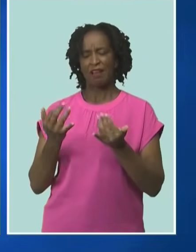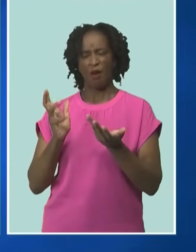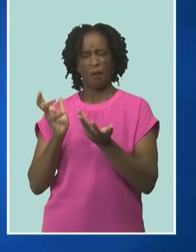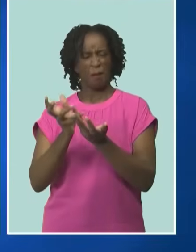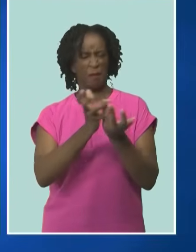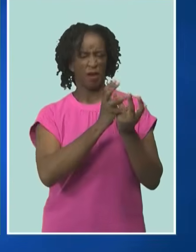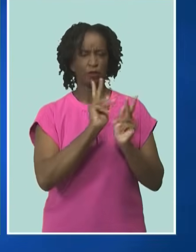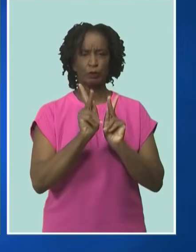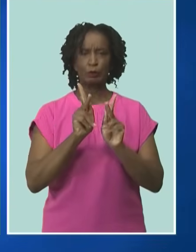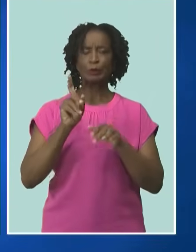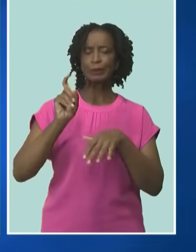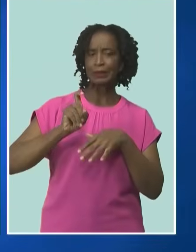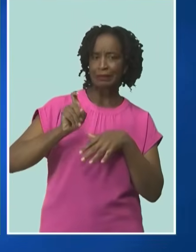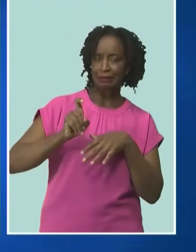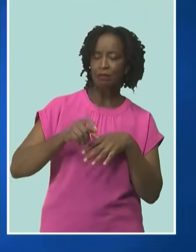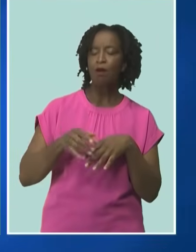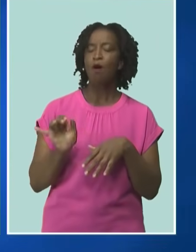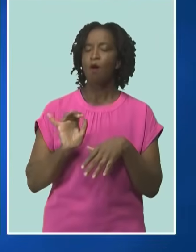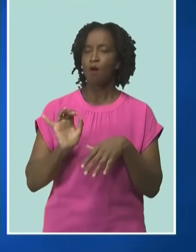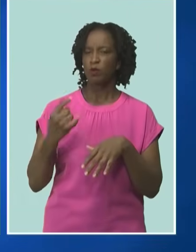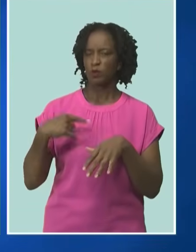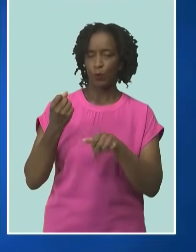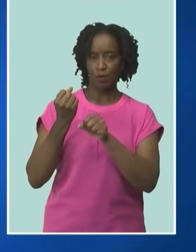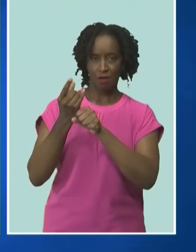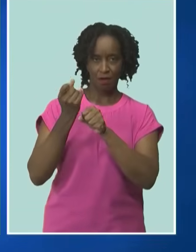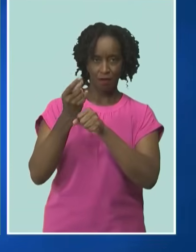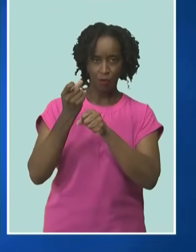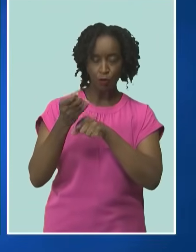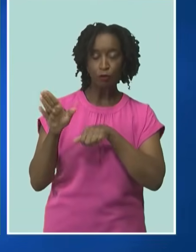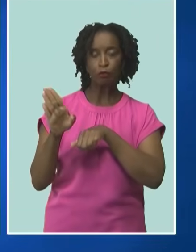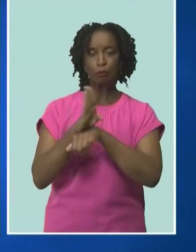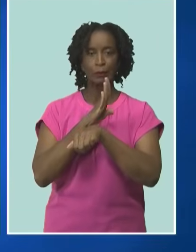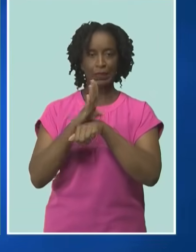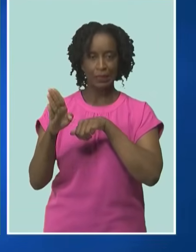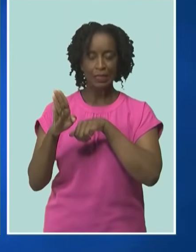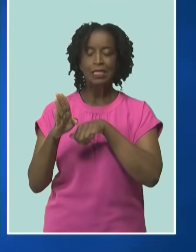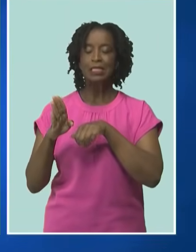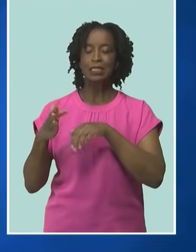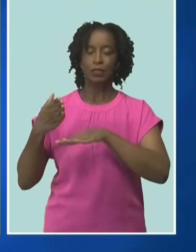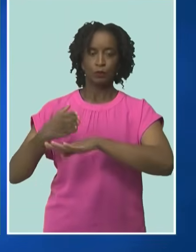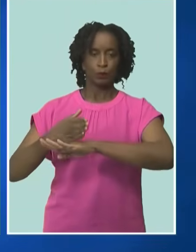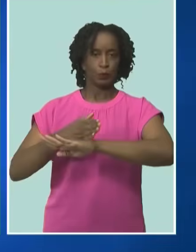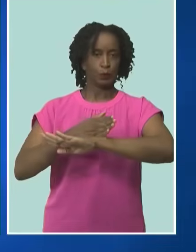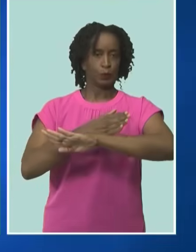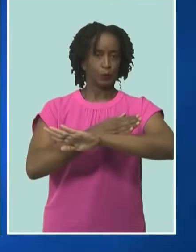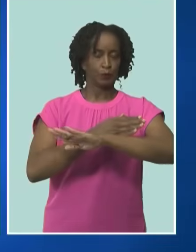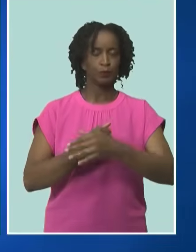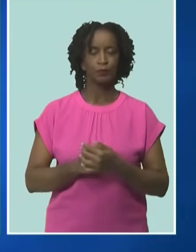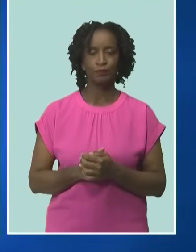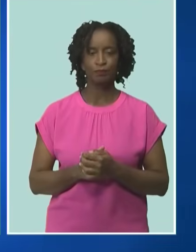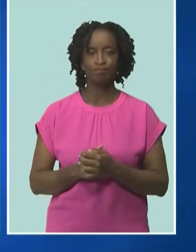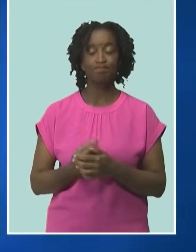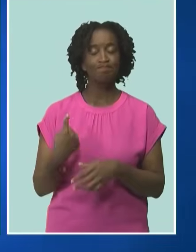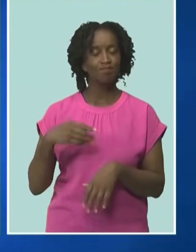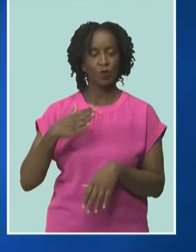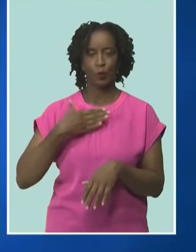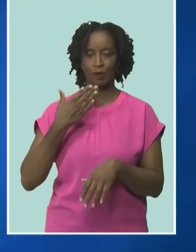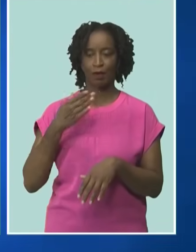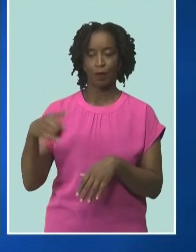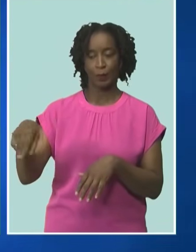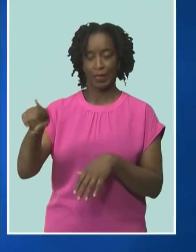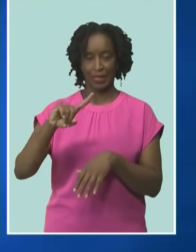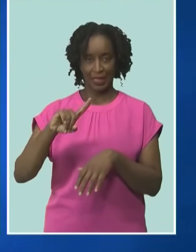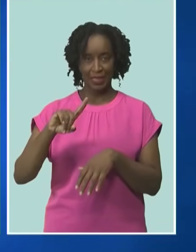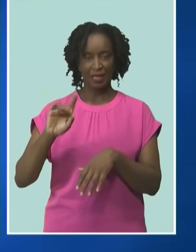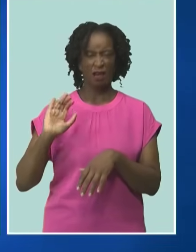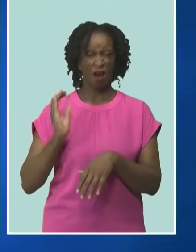our year-on-year growth, which forms the basis of our relationship with IDB Invest today. We are honored that our cardholders continue